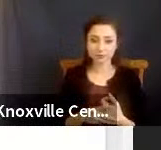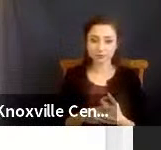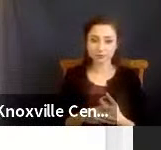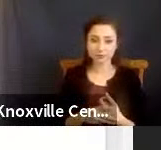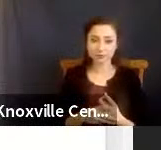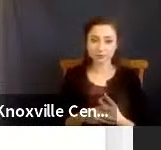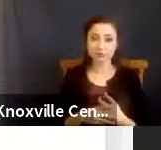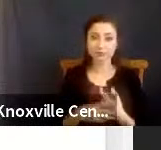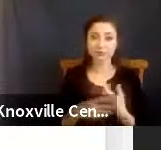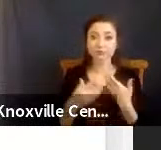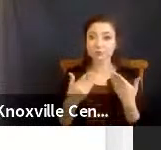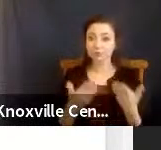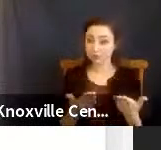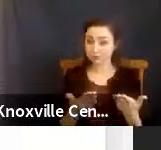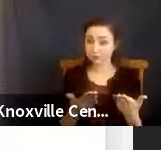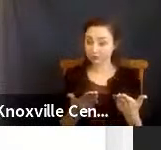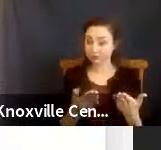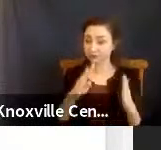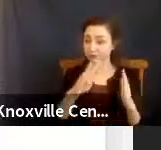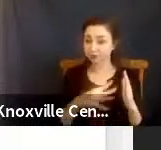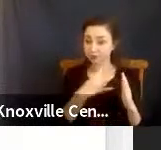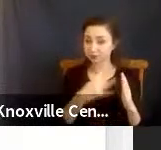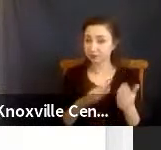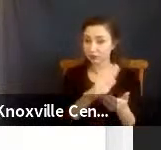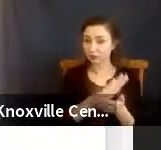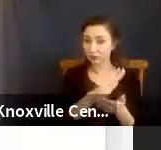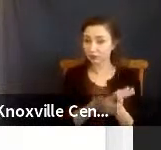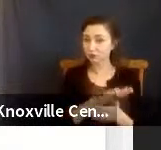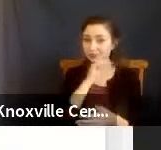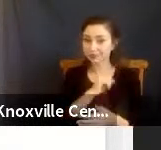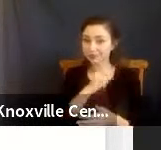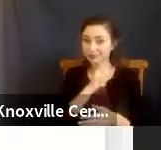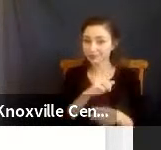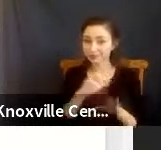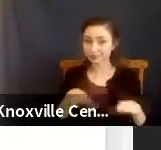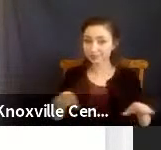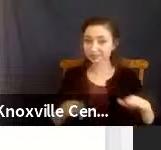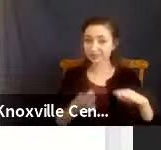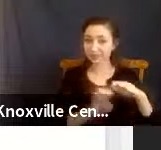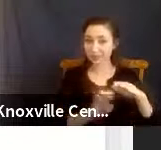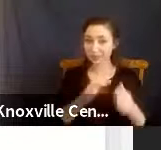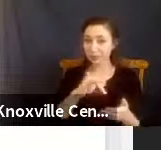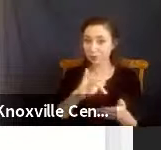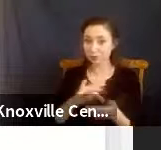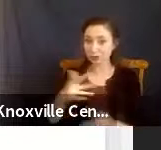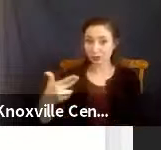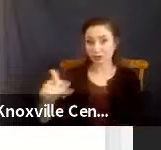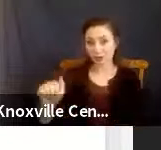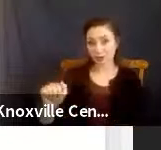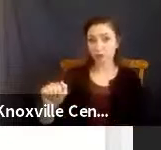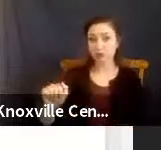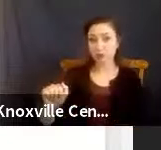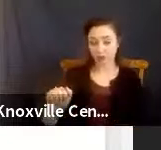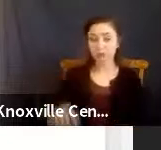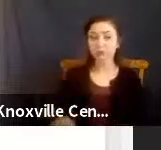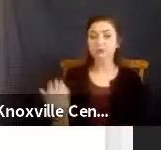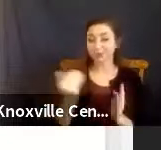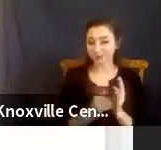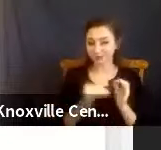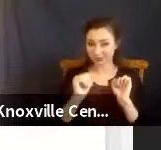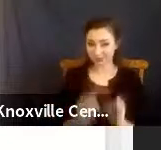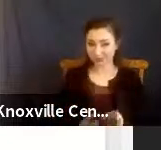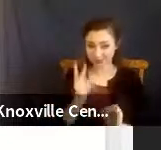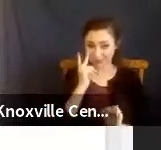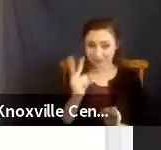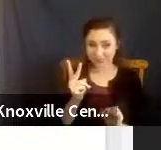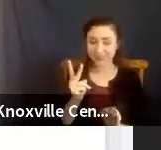So these are school age kids in elementary, middle, and high school. And again, you can see if you